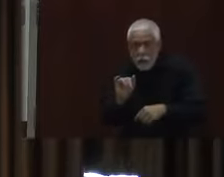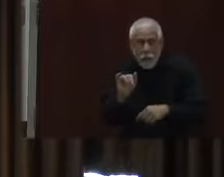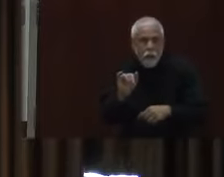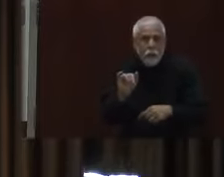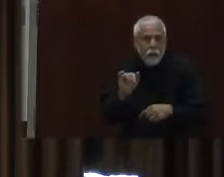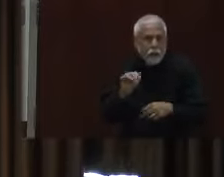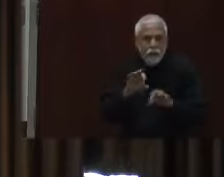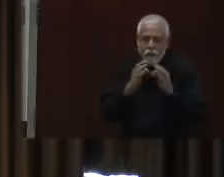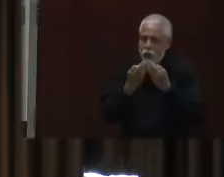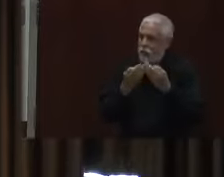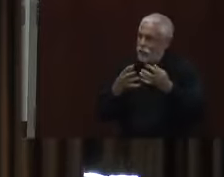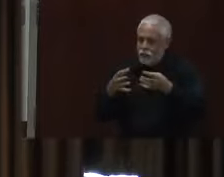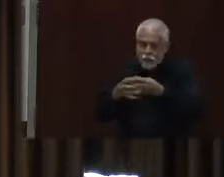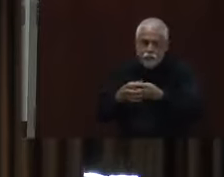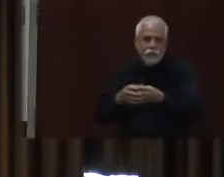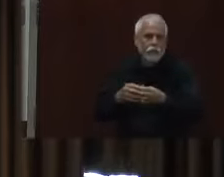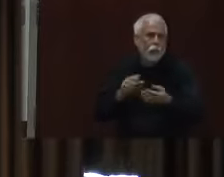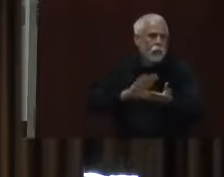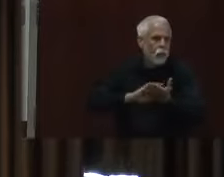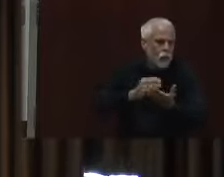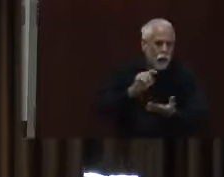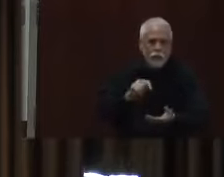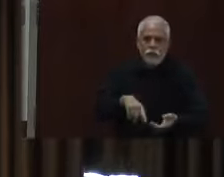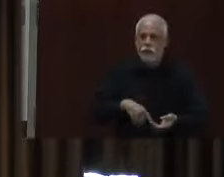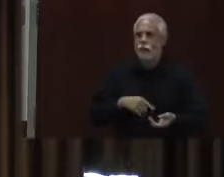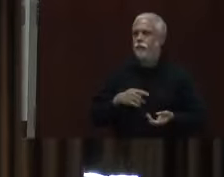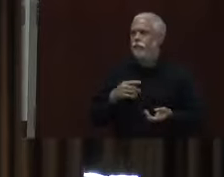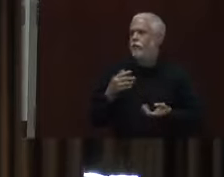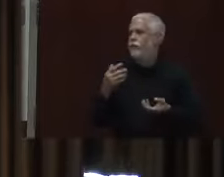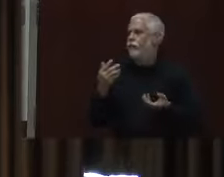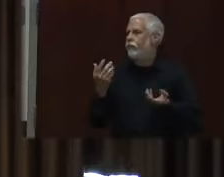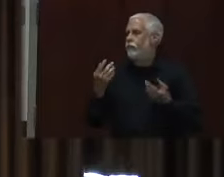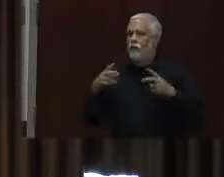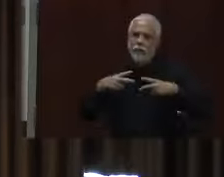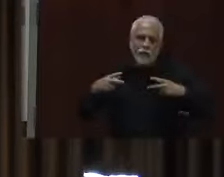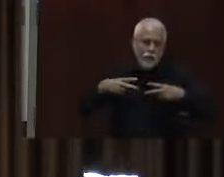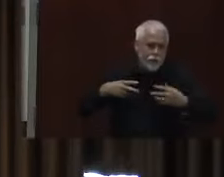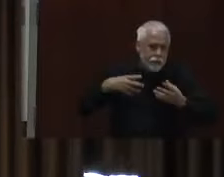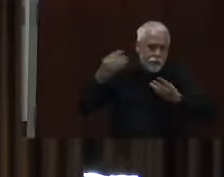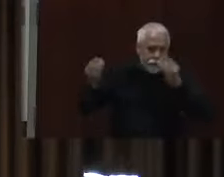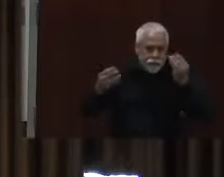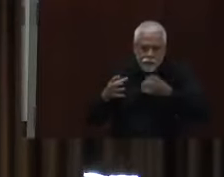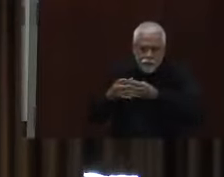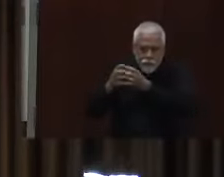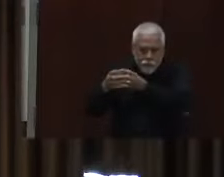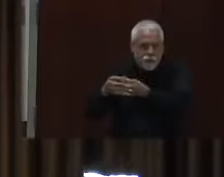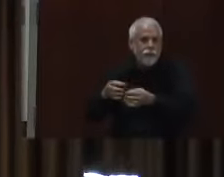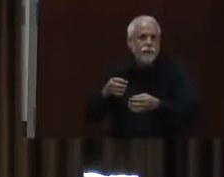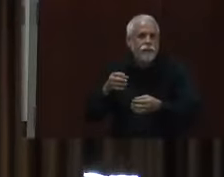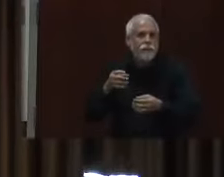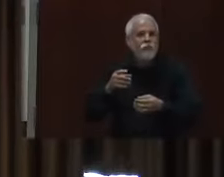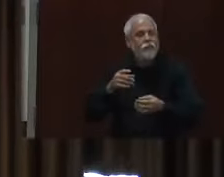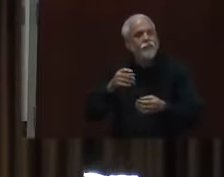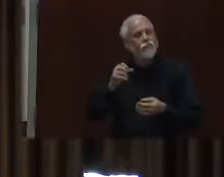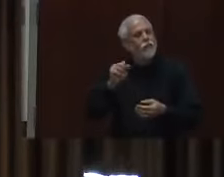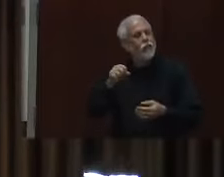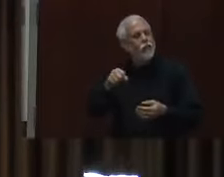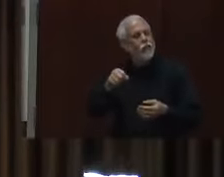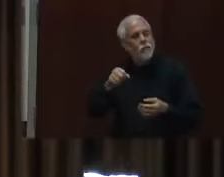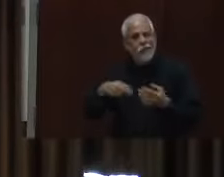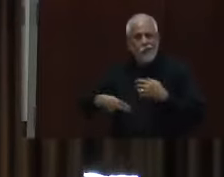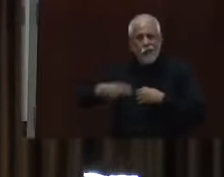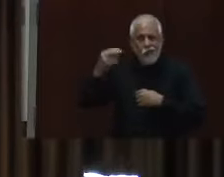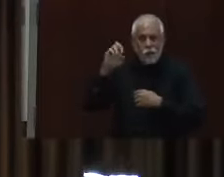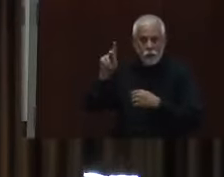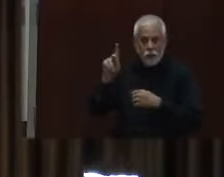when families were trying to get together for cookouts or for vacations. And so, there is a higher